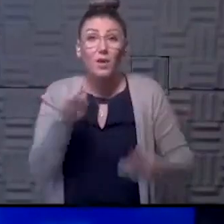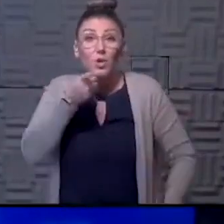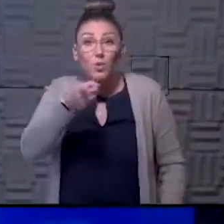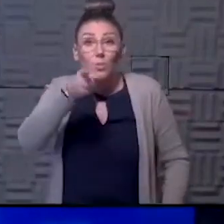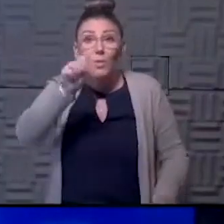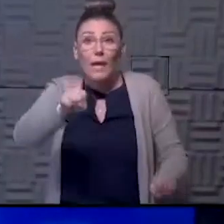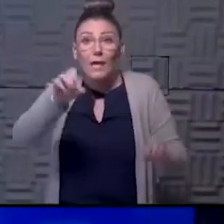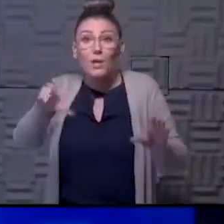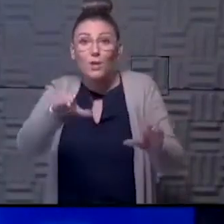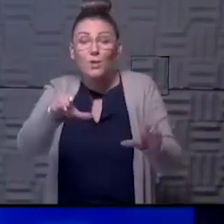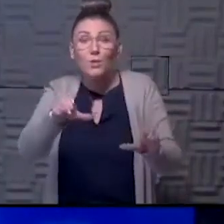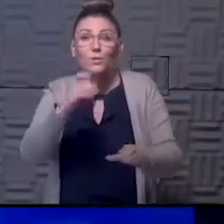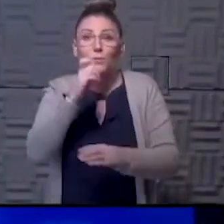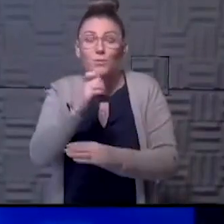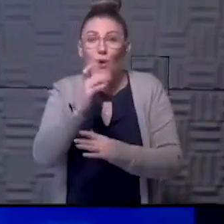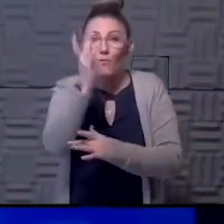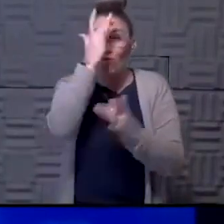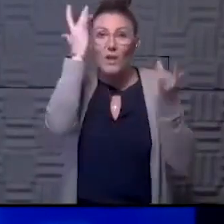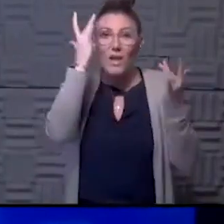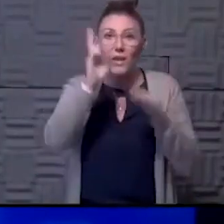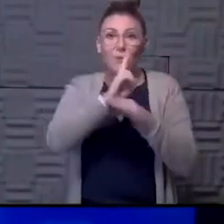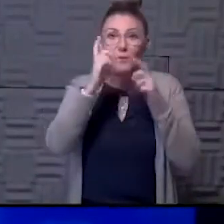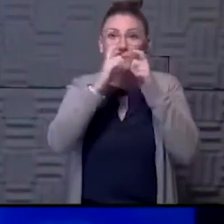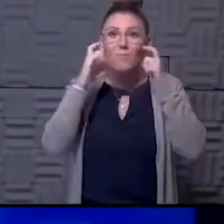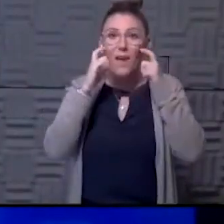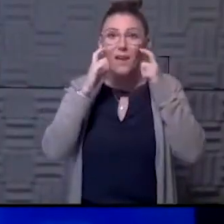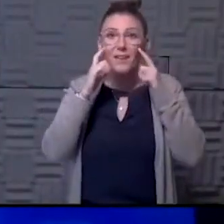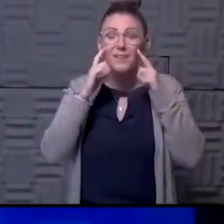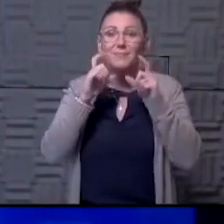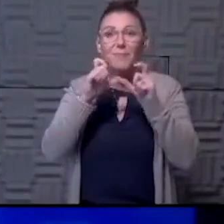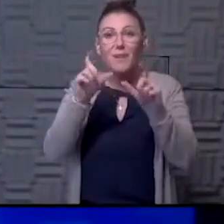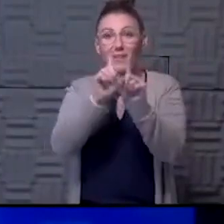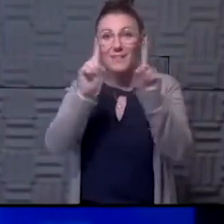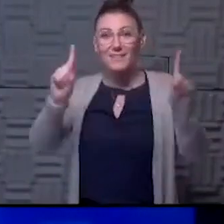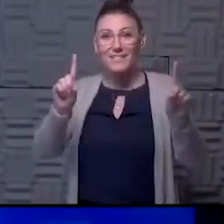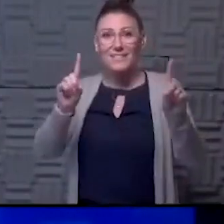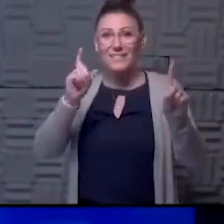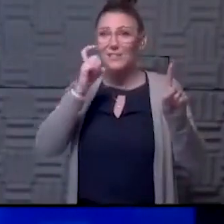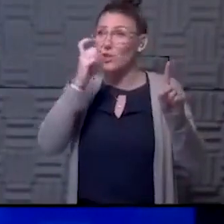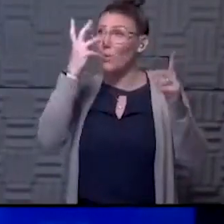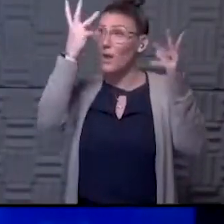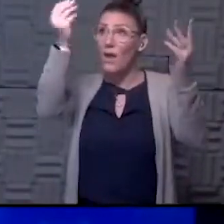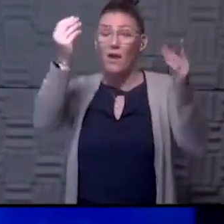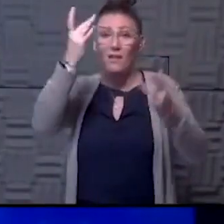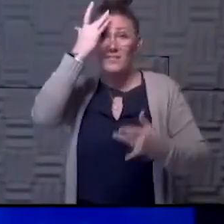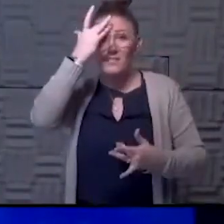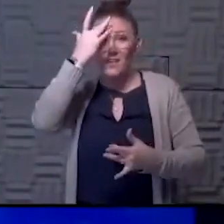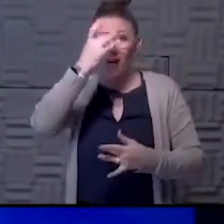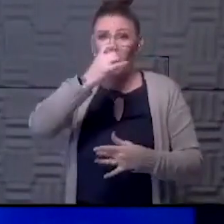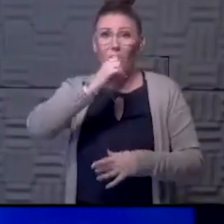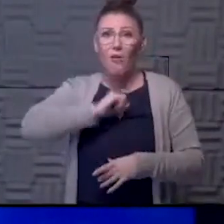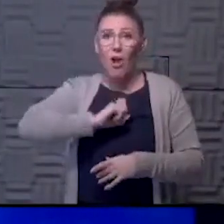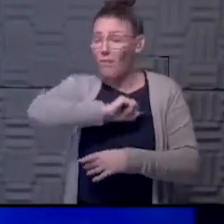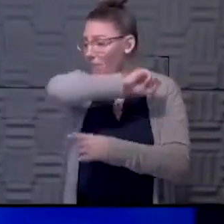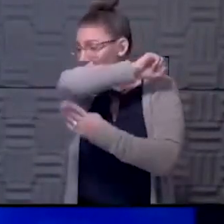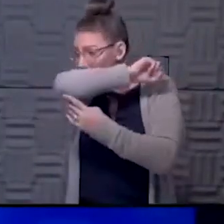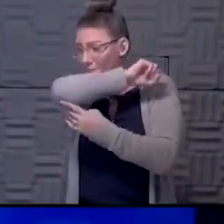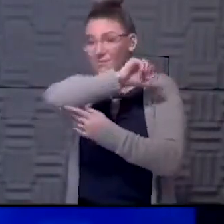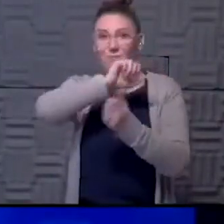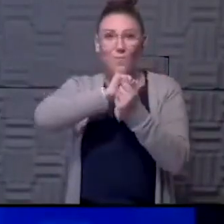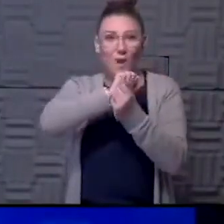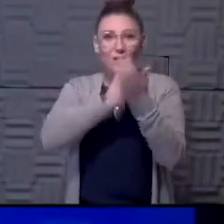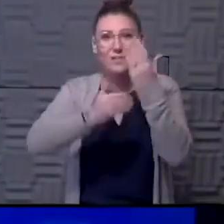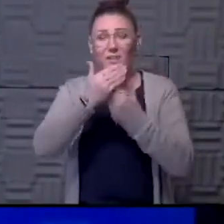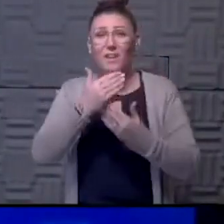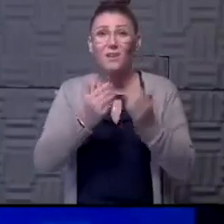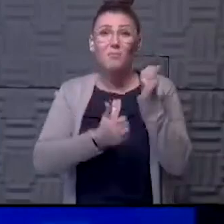do. So don't forget to wear your mask, keep your distance. Don't go out if you're sick. Cough into your elbow, wash your hands,